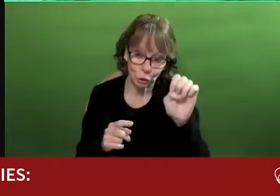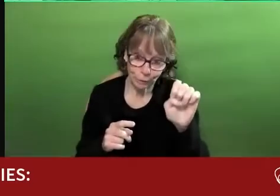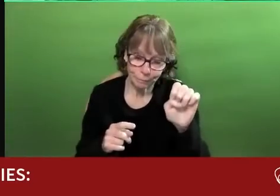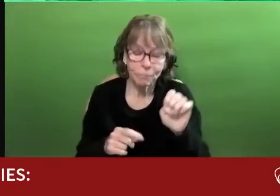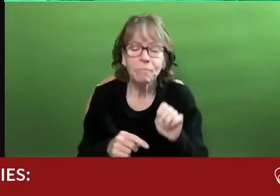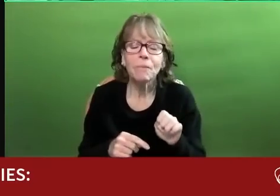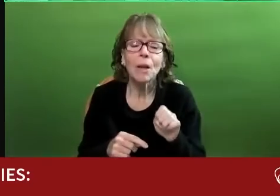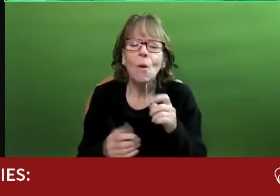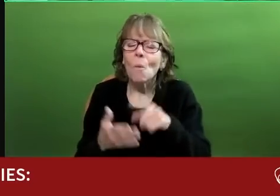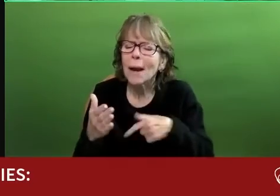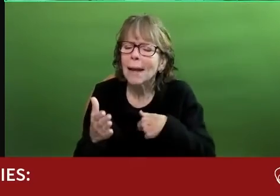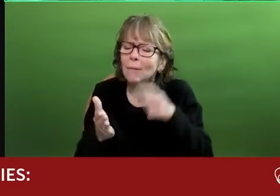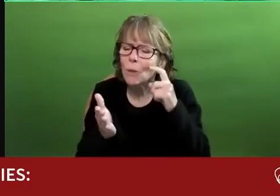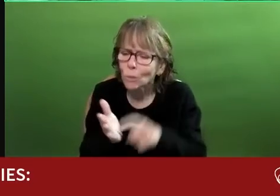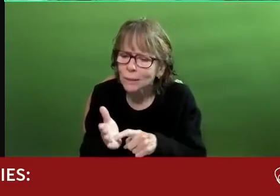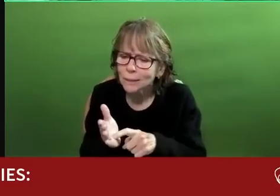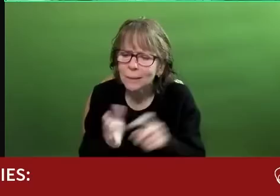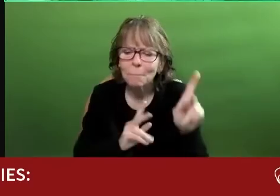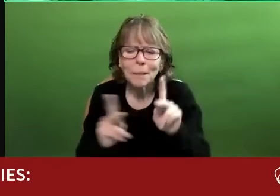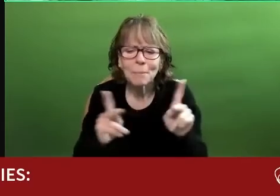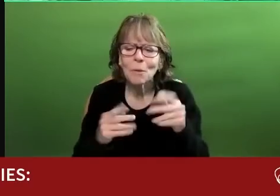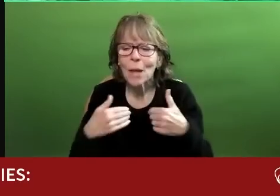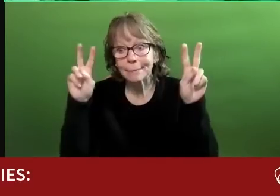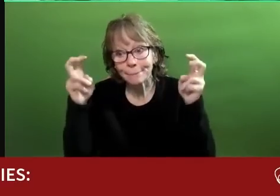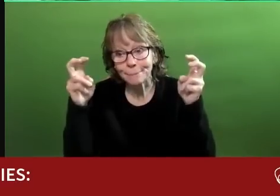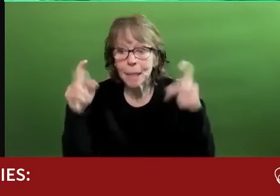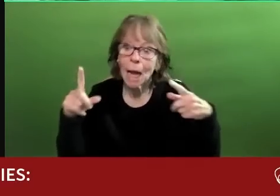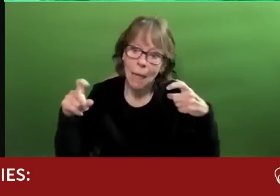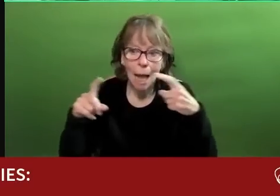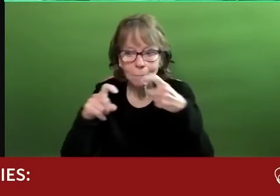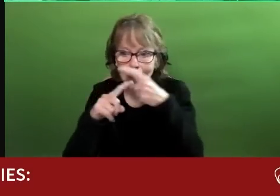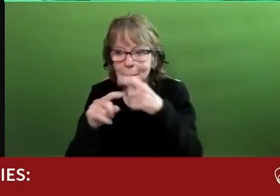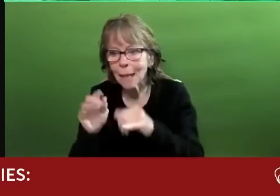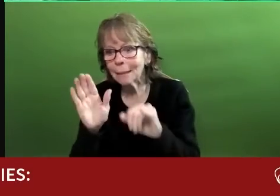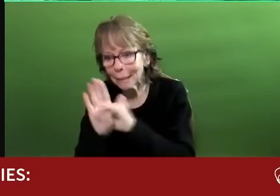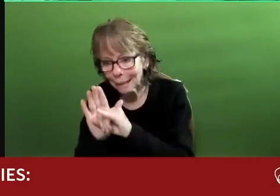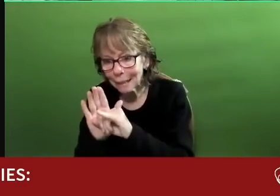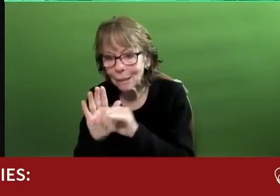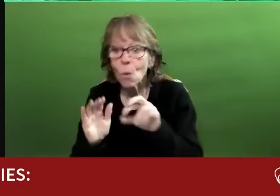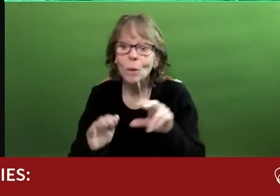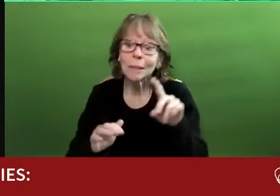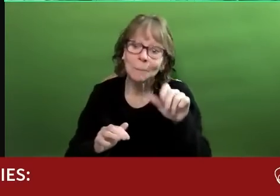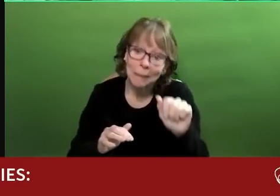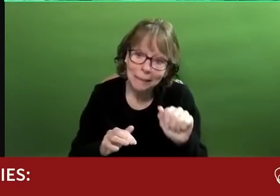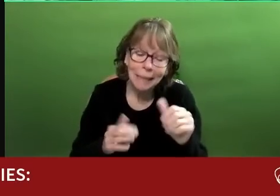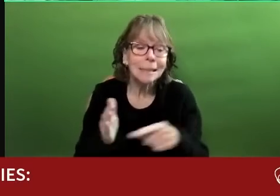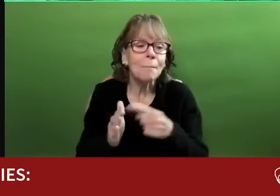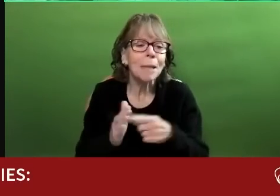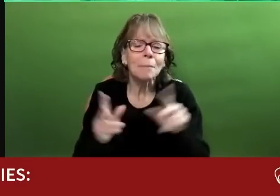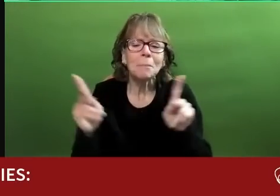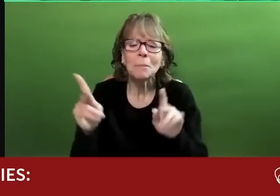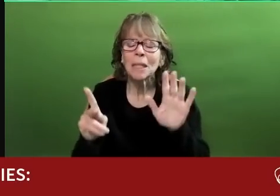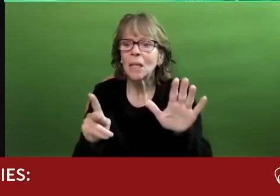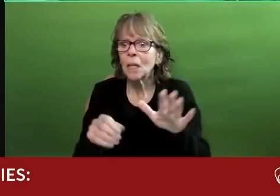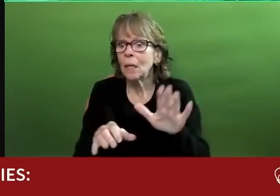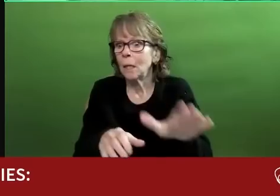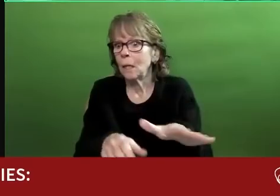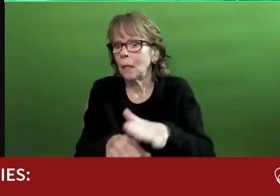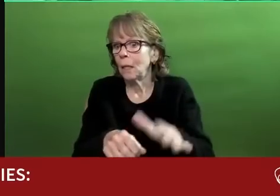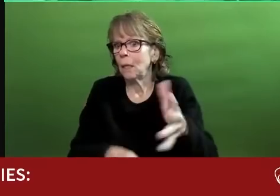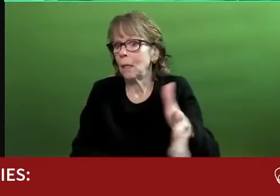and quote, complex identities, that sometimes people feel like I am too much. And I feel like this